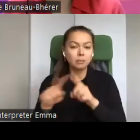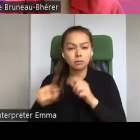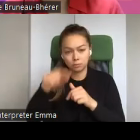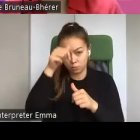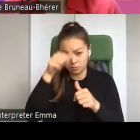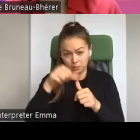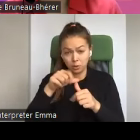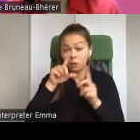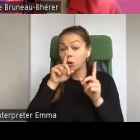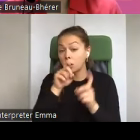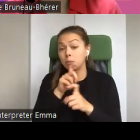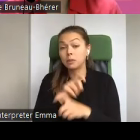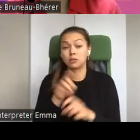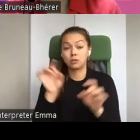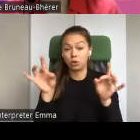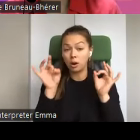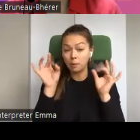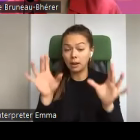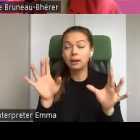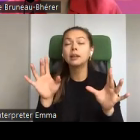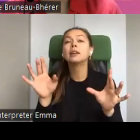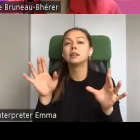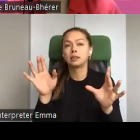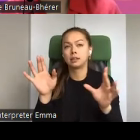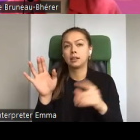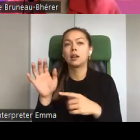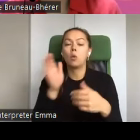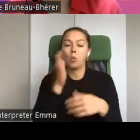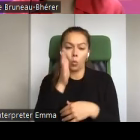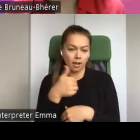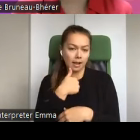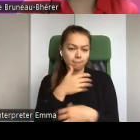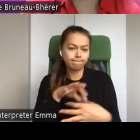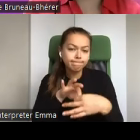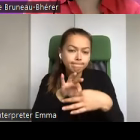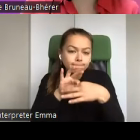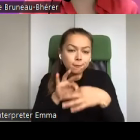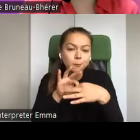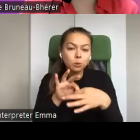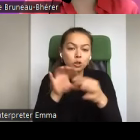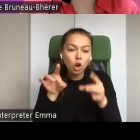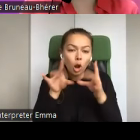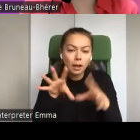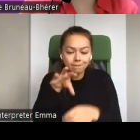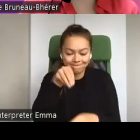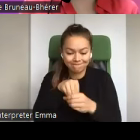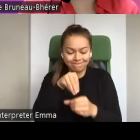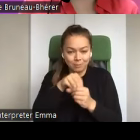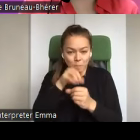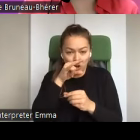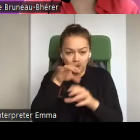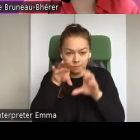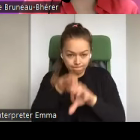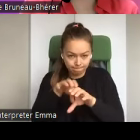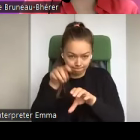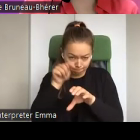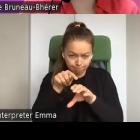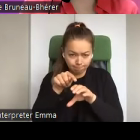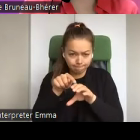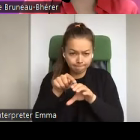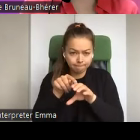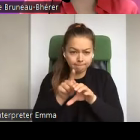trauma will have interpersonal traumas suffered in childhood. For example, there could be